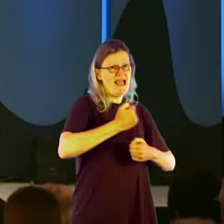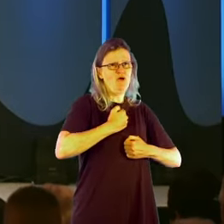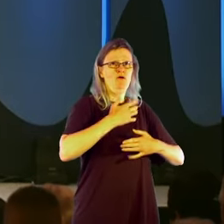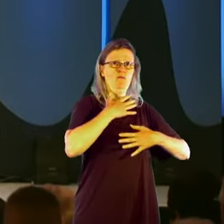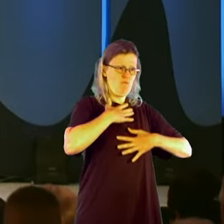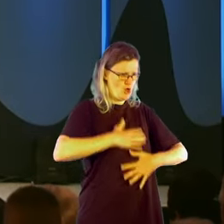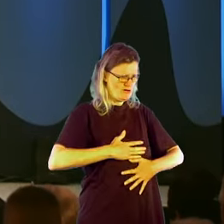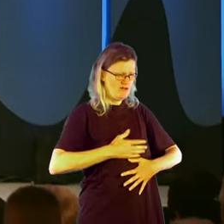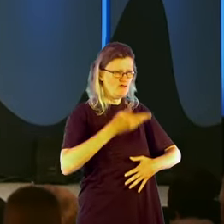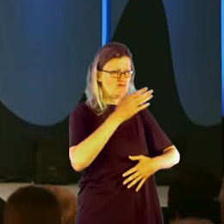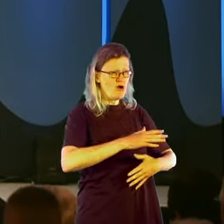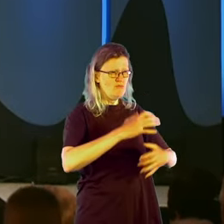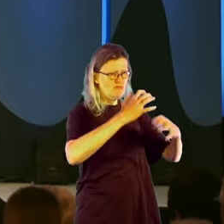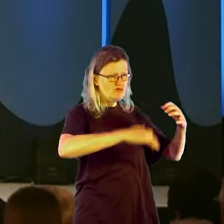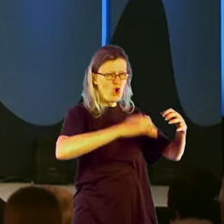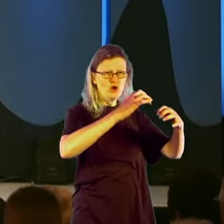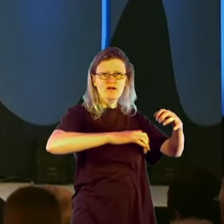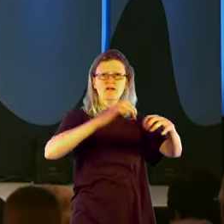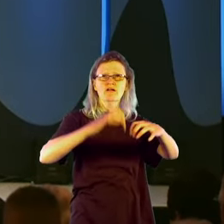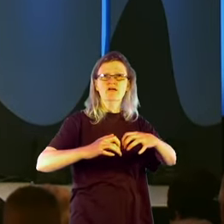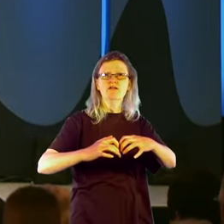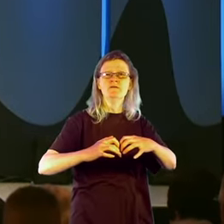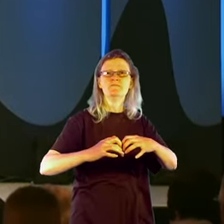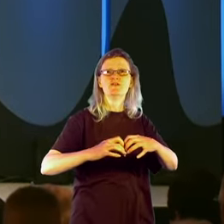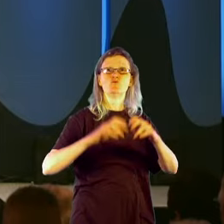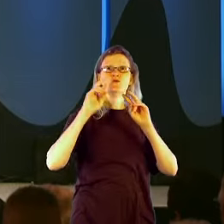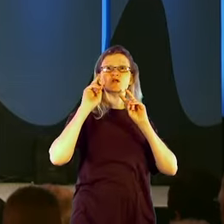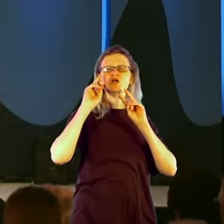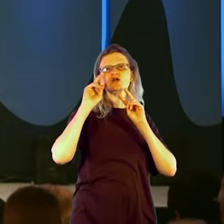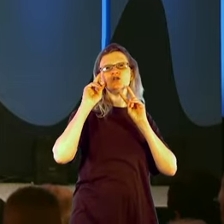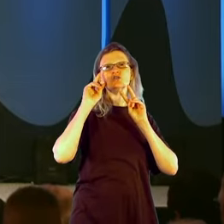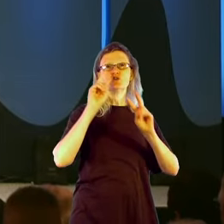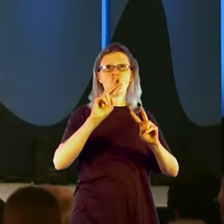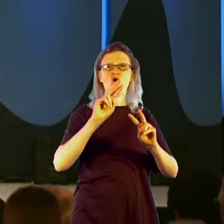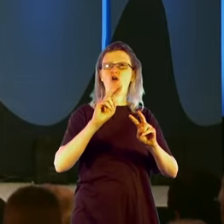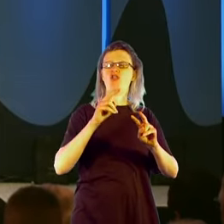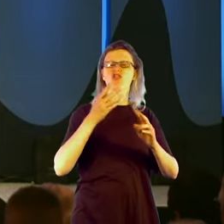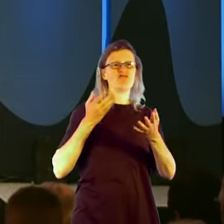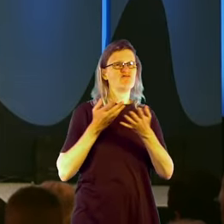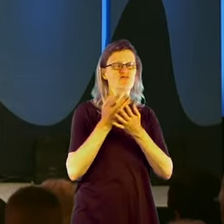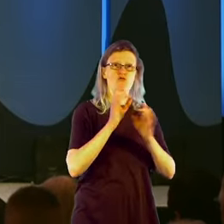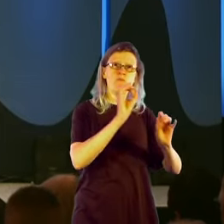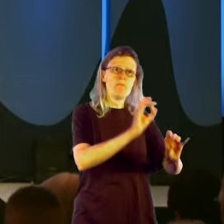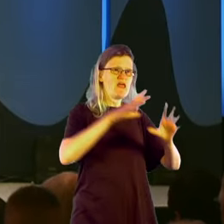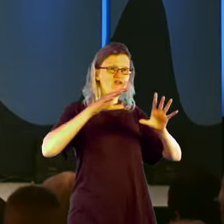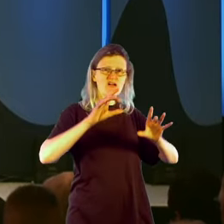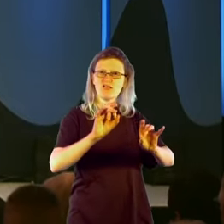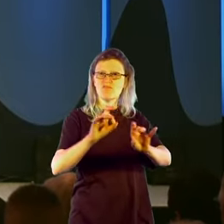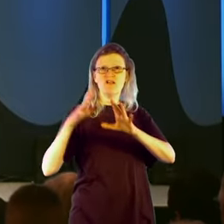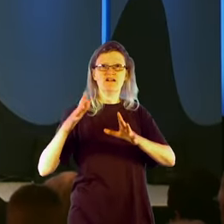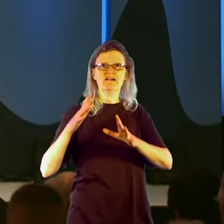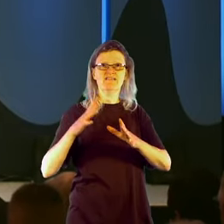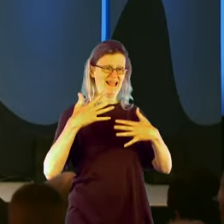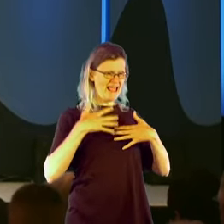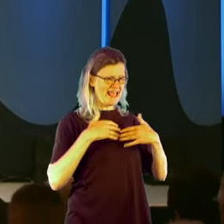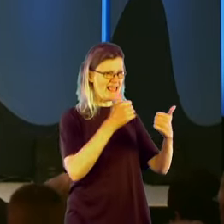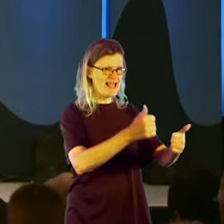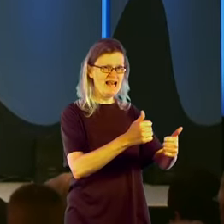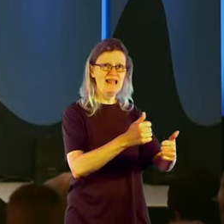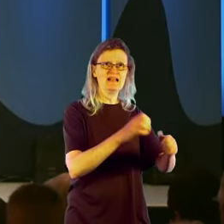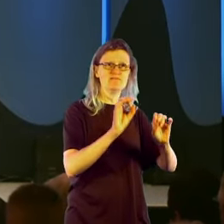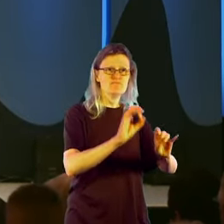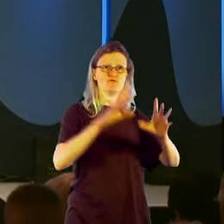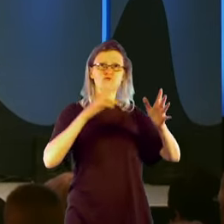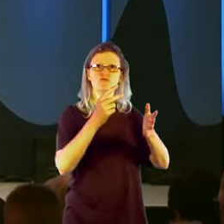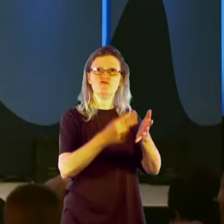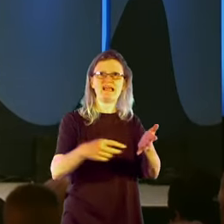their brokenness. We saw that demonstrated through his physical miracles of healing and resurrection, a little tiny